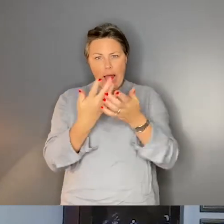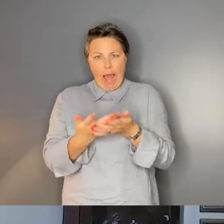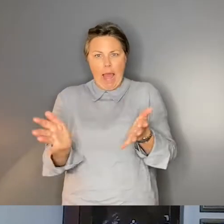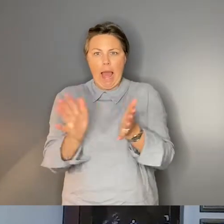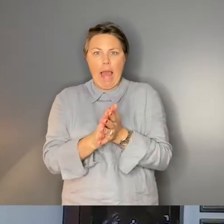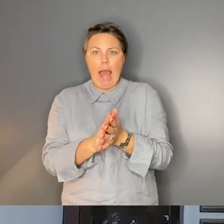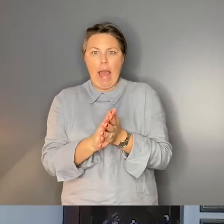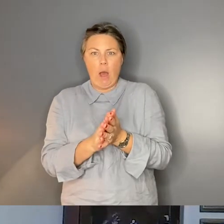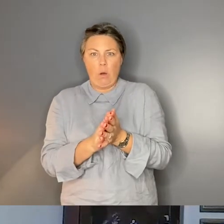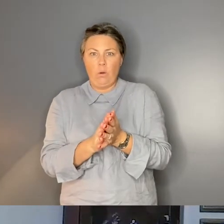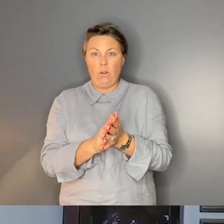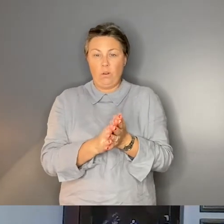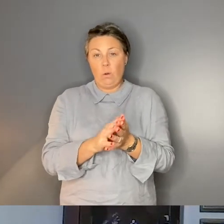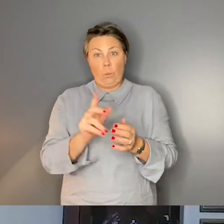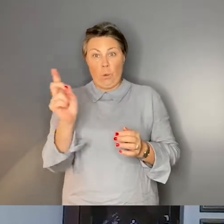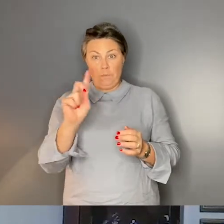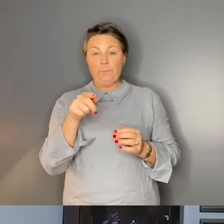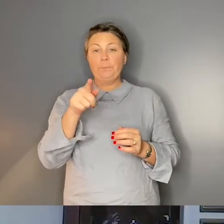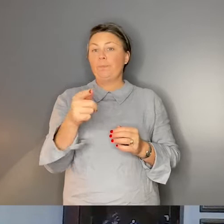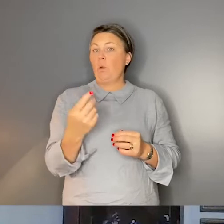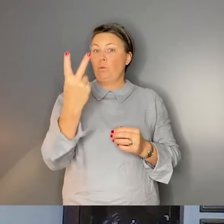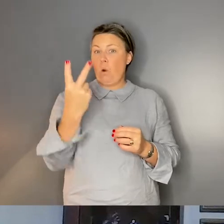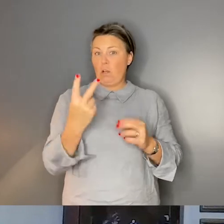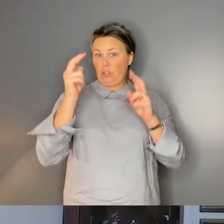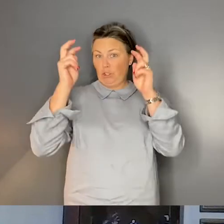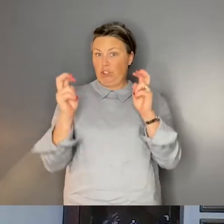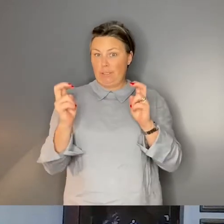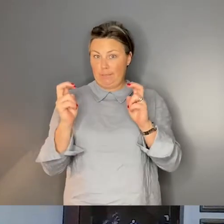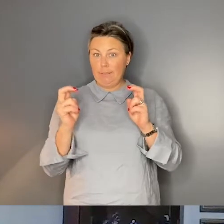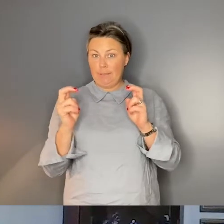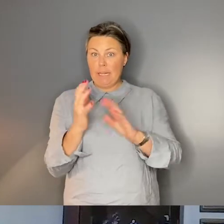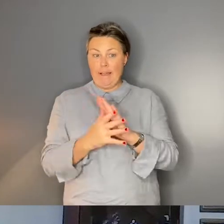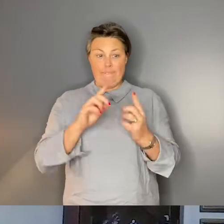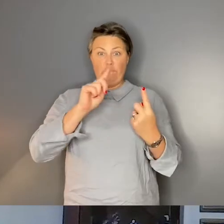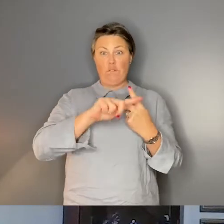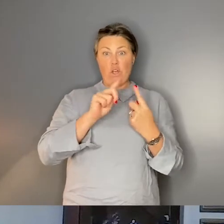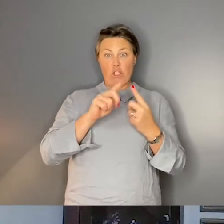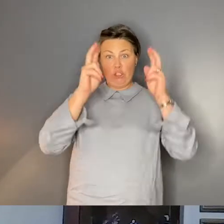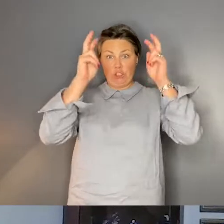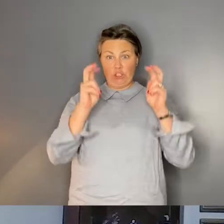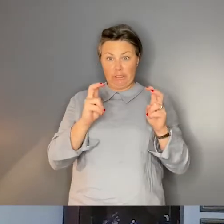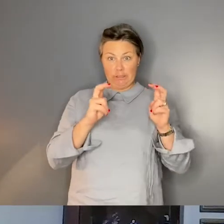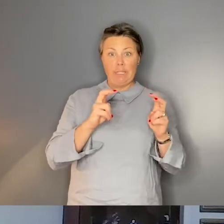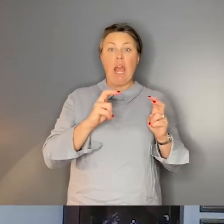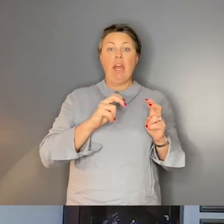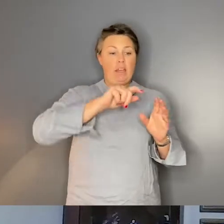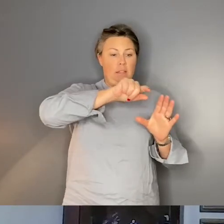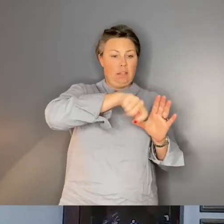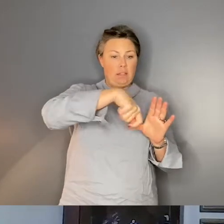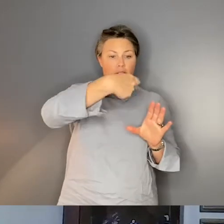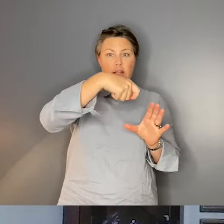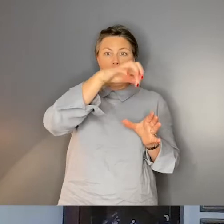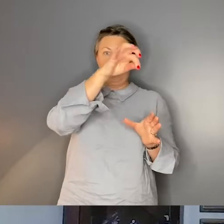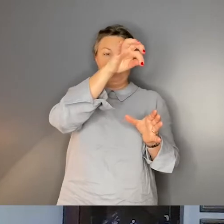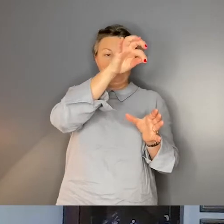to take the specimens. Basically, you need to take two very small specimens of your poo from two